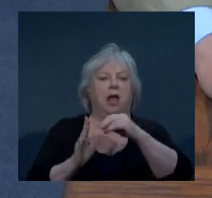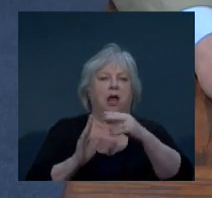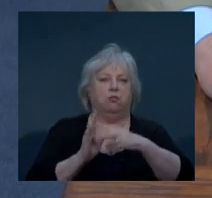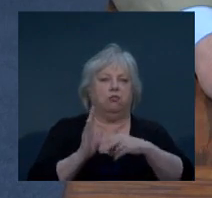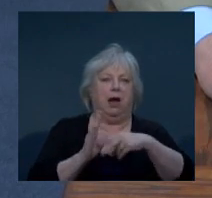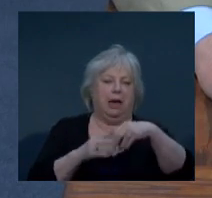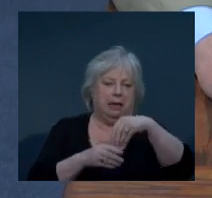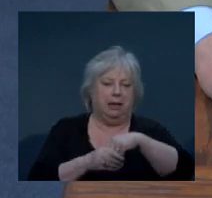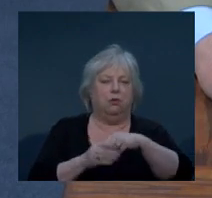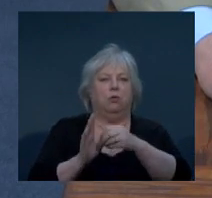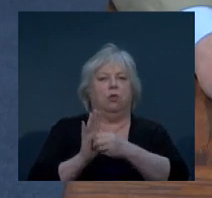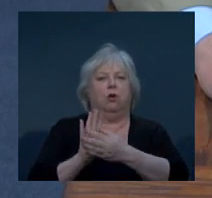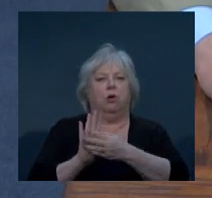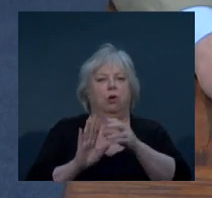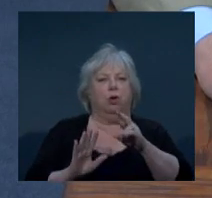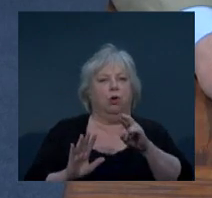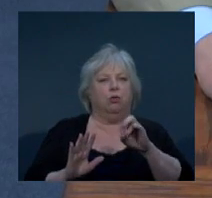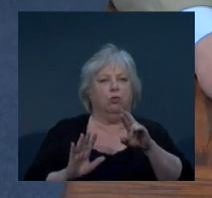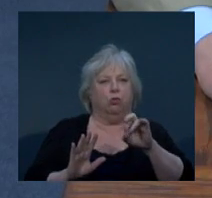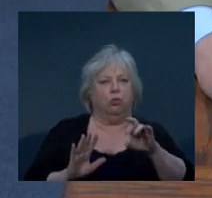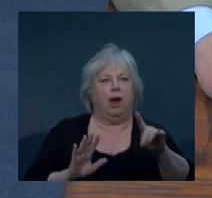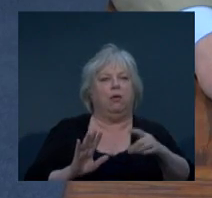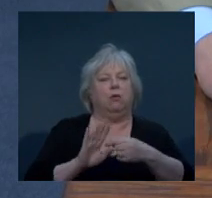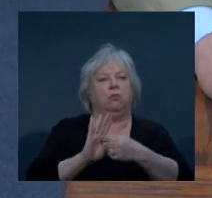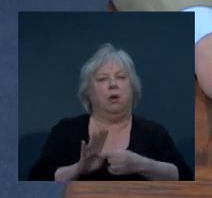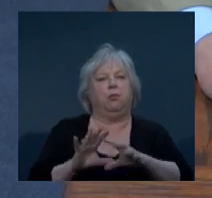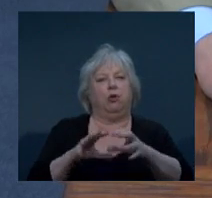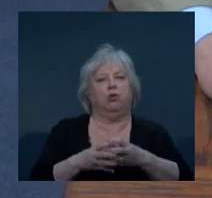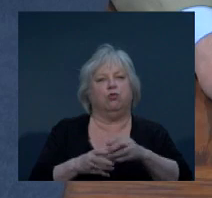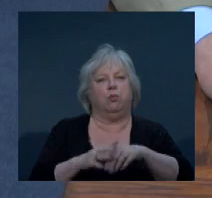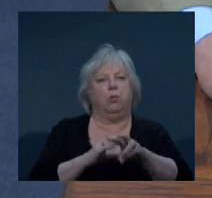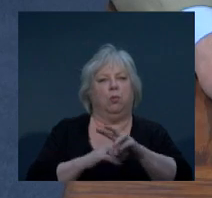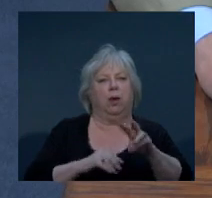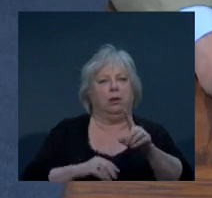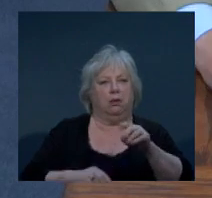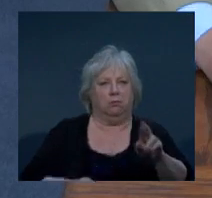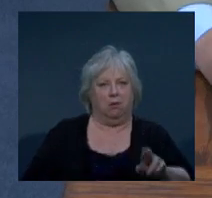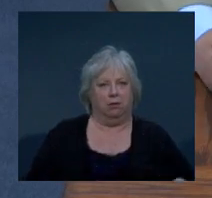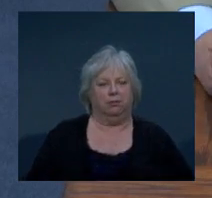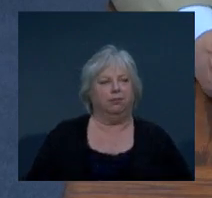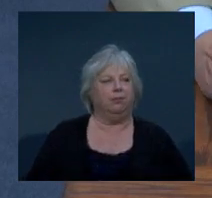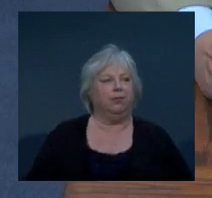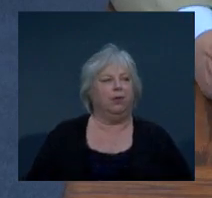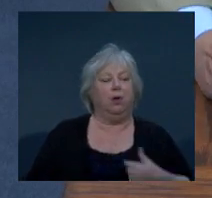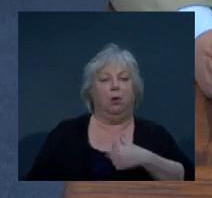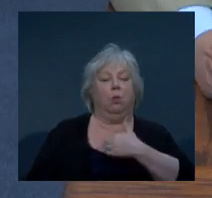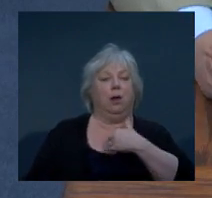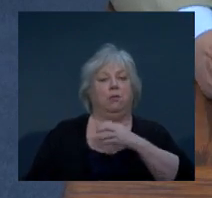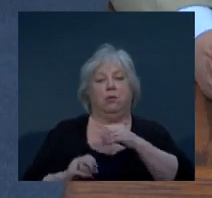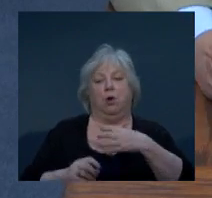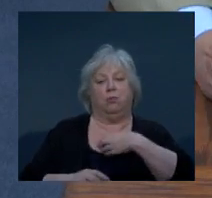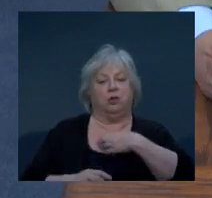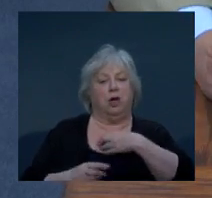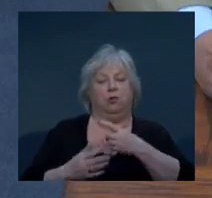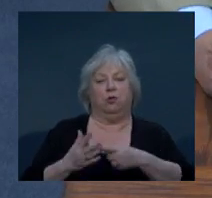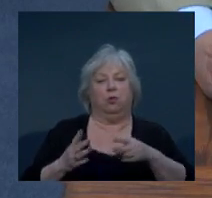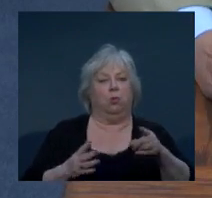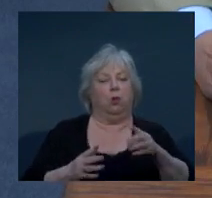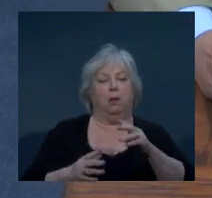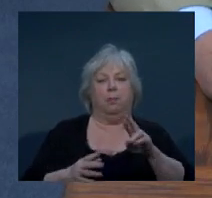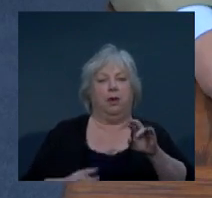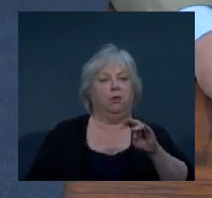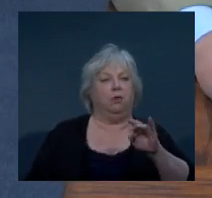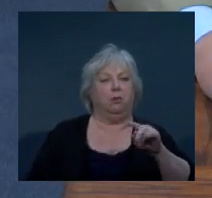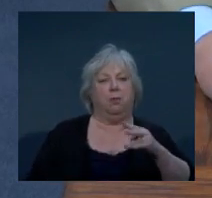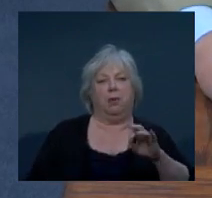record on behalf of a group of people in West Little Rock. Certainly, we have no objection to what Mr. Mitchell has said or